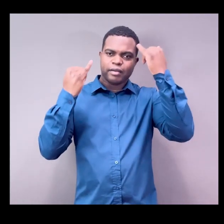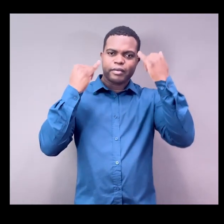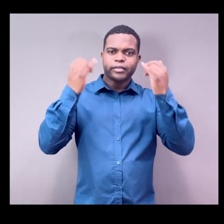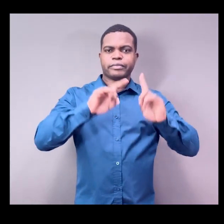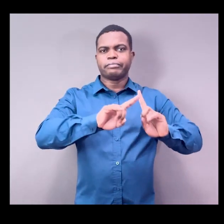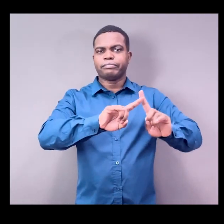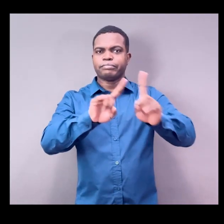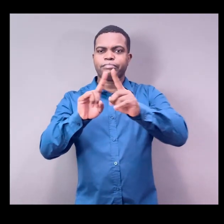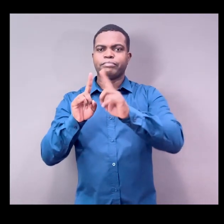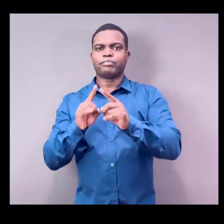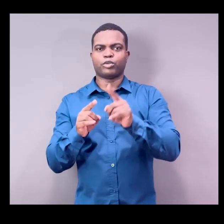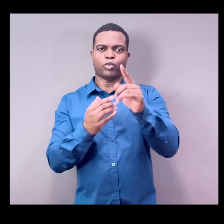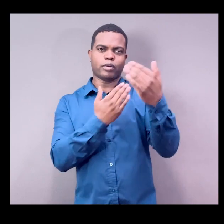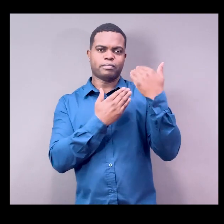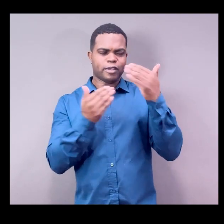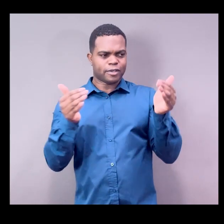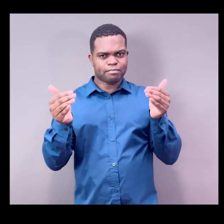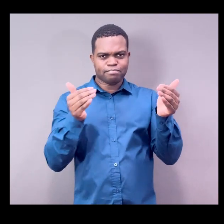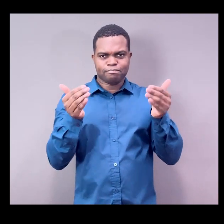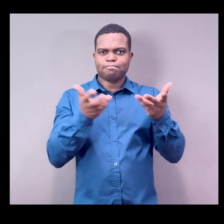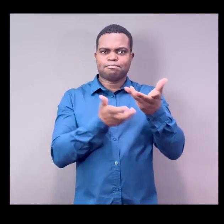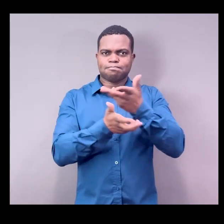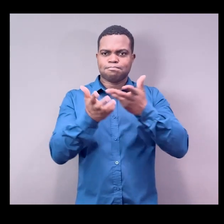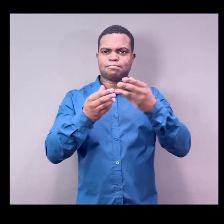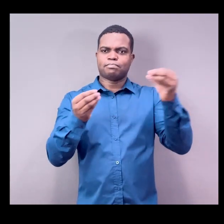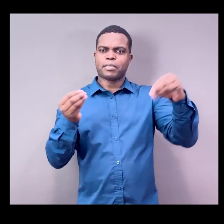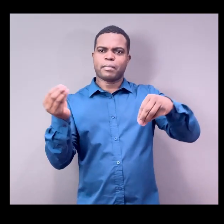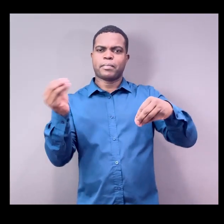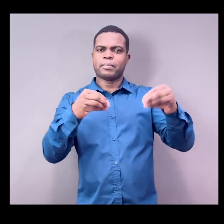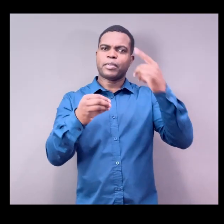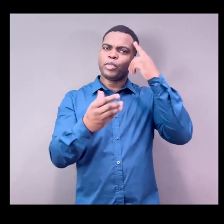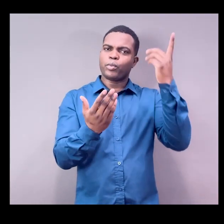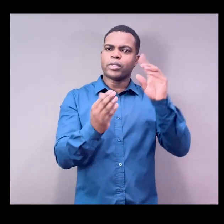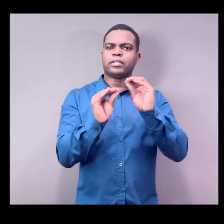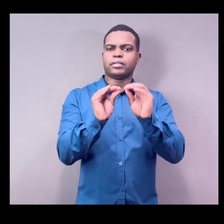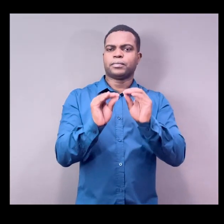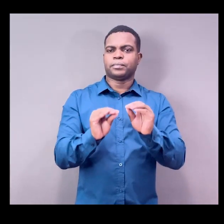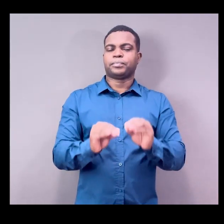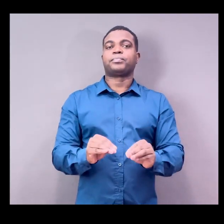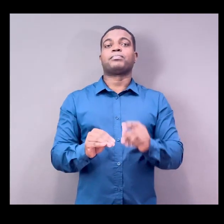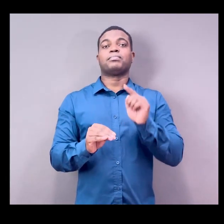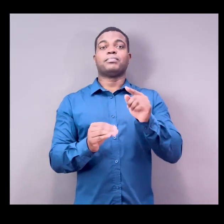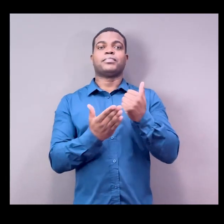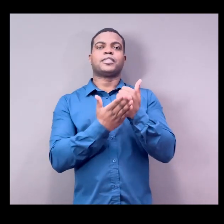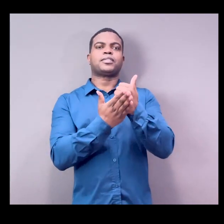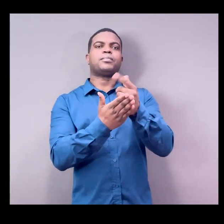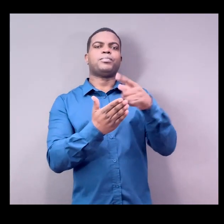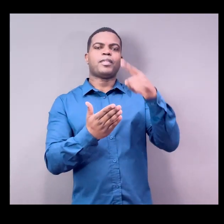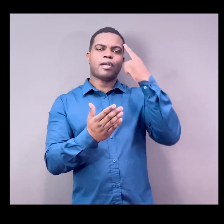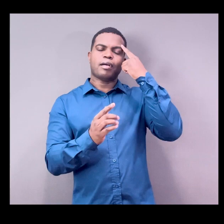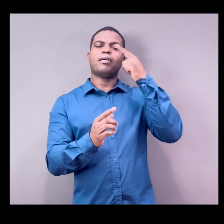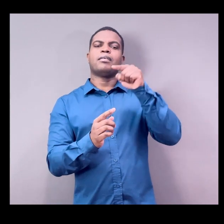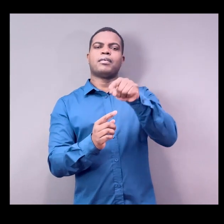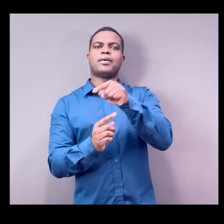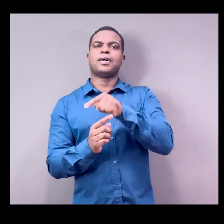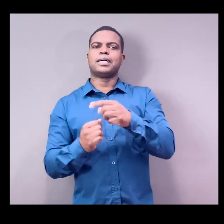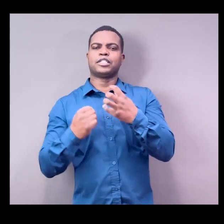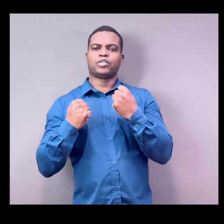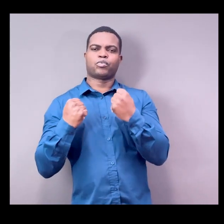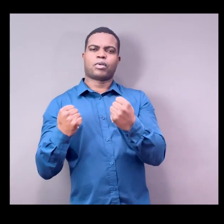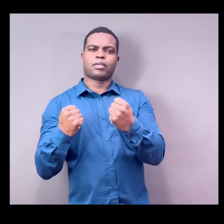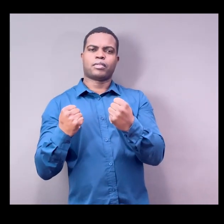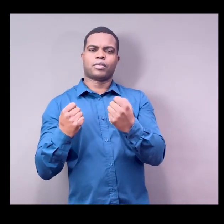Brainstorm, facilitate brainstorming sessions so that people will start identifying the strength in the initiative you